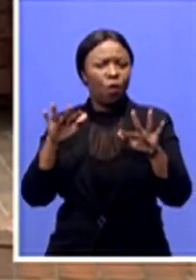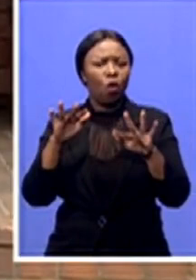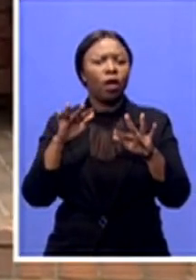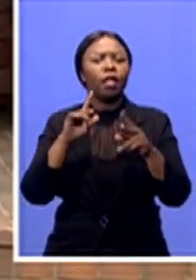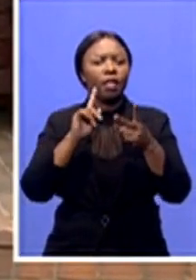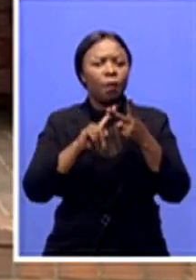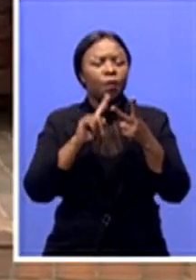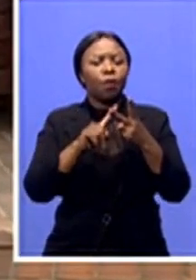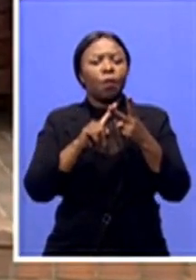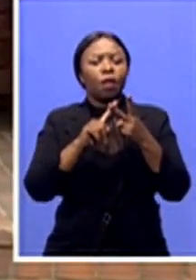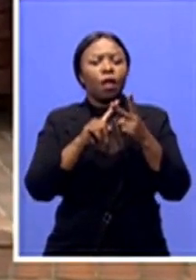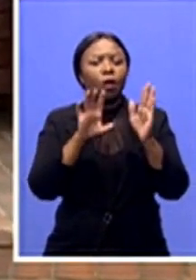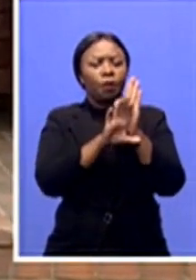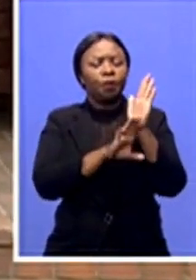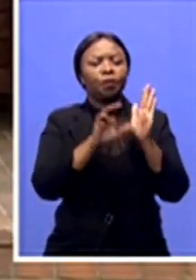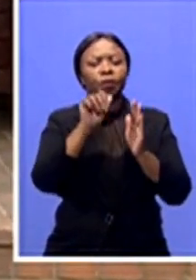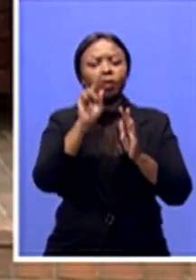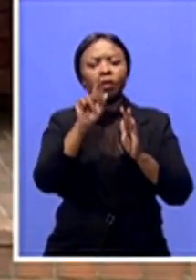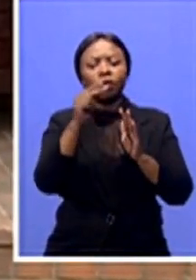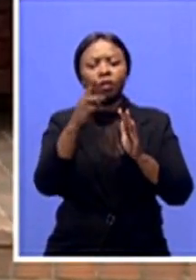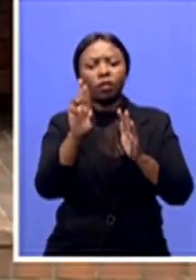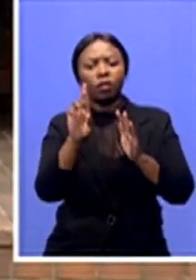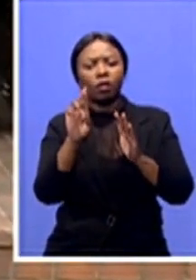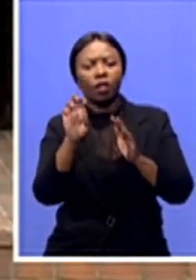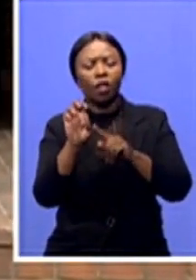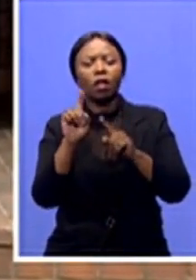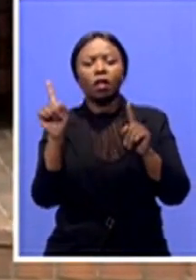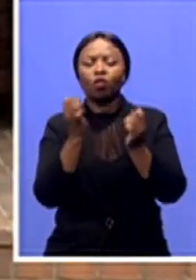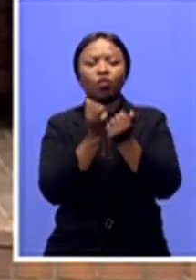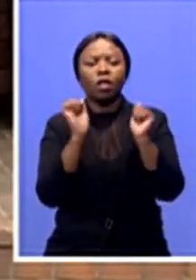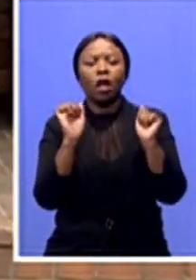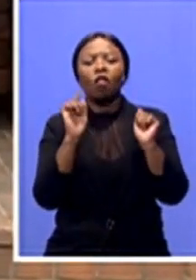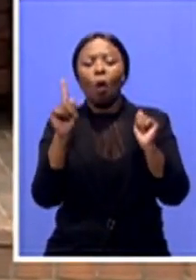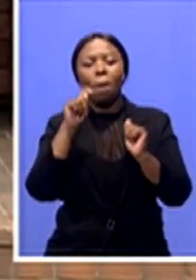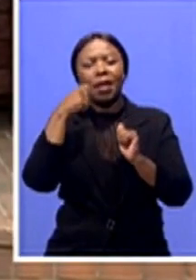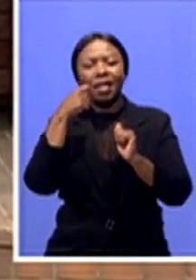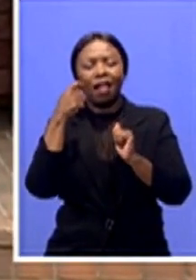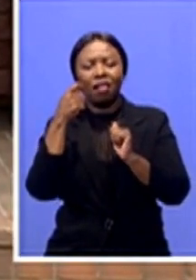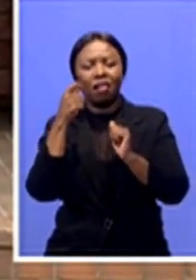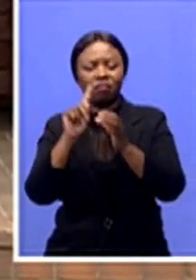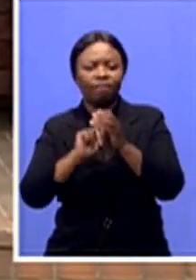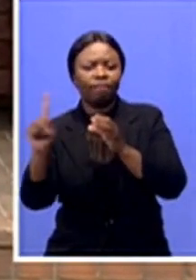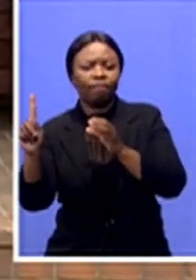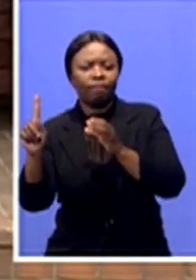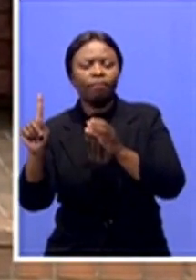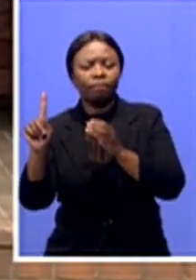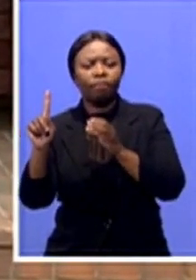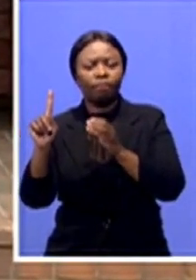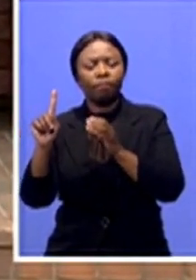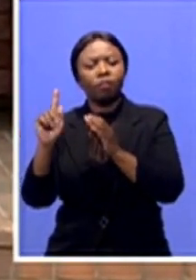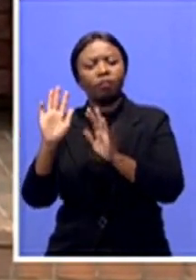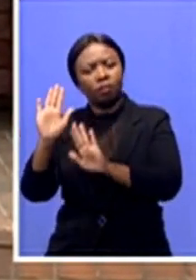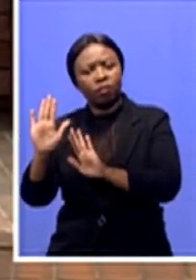Fraser, releasing former President Jacob Zuma on medical parole, and whether that Arthur Fraser did inform President